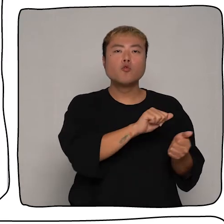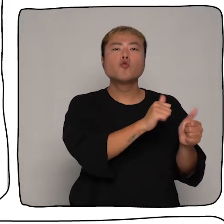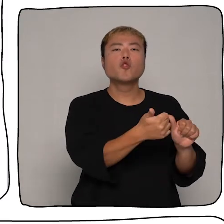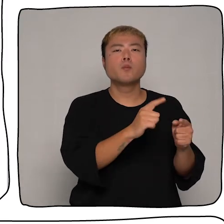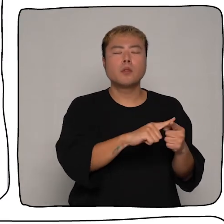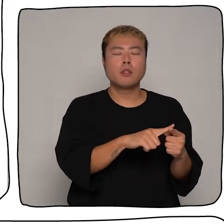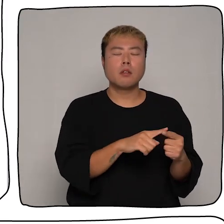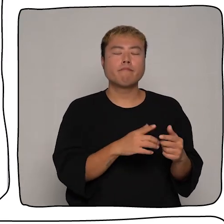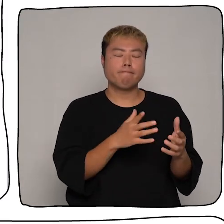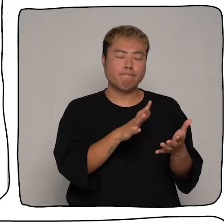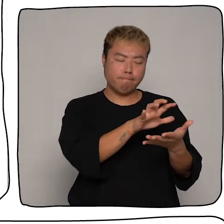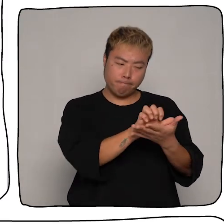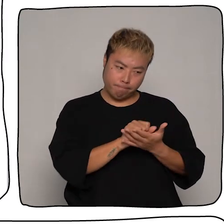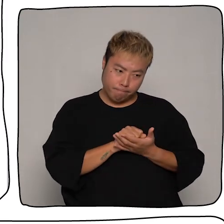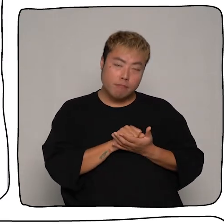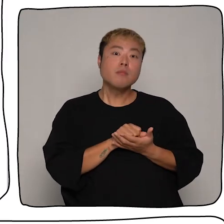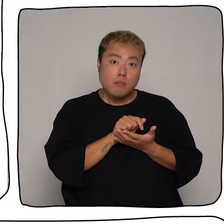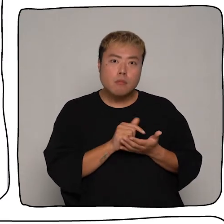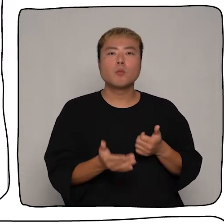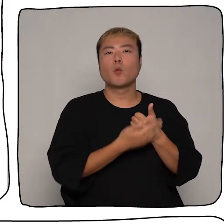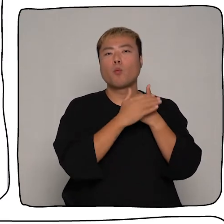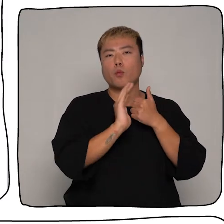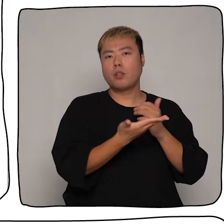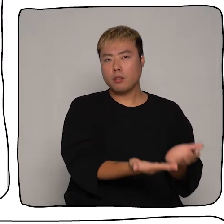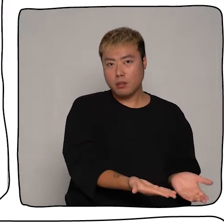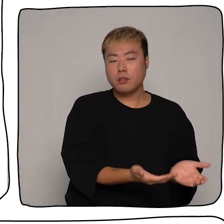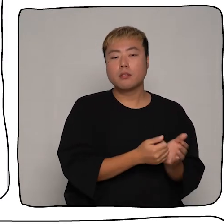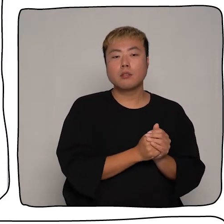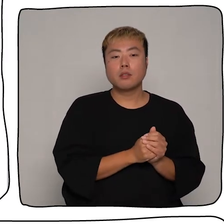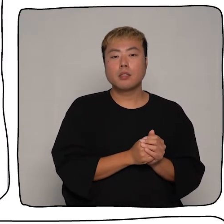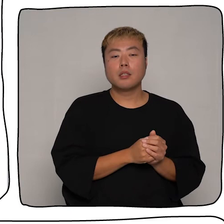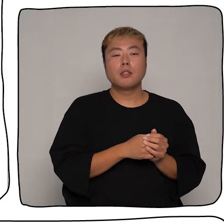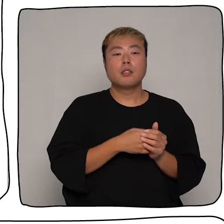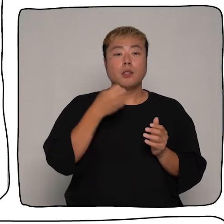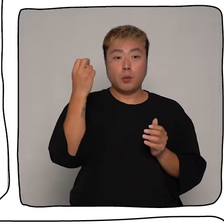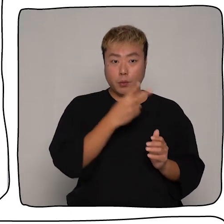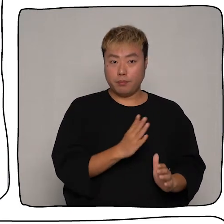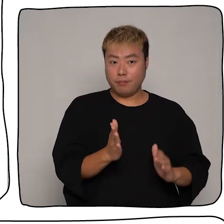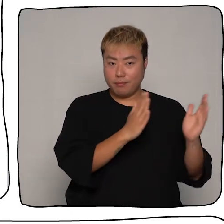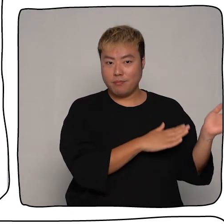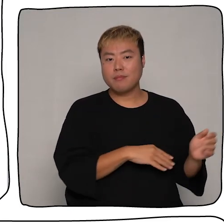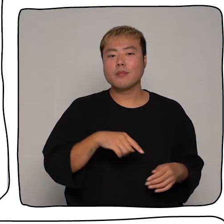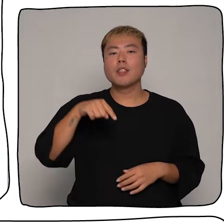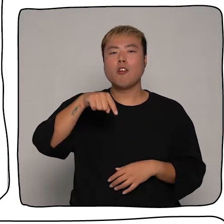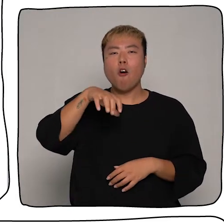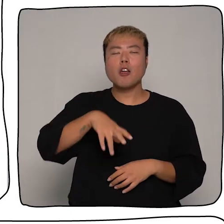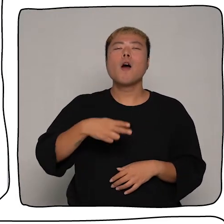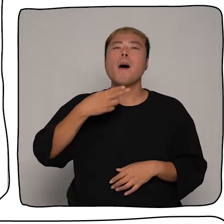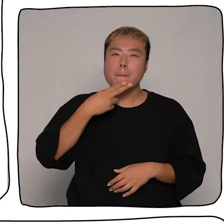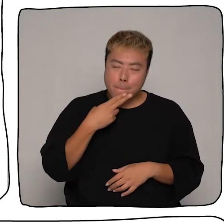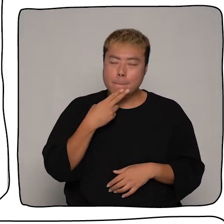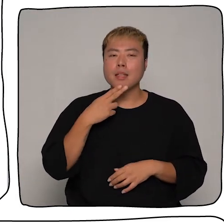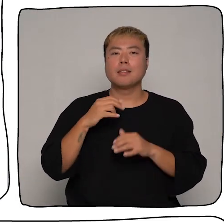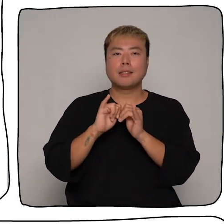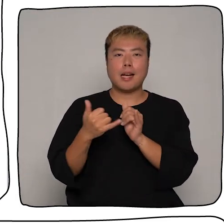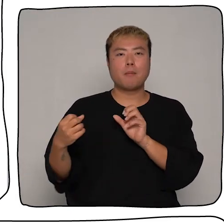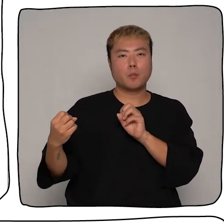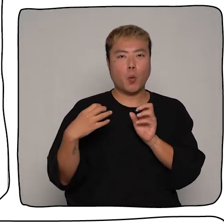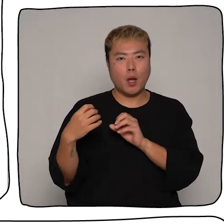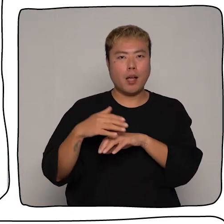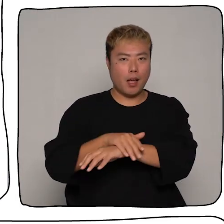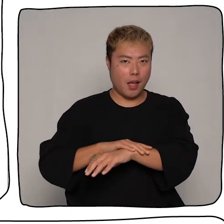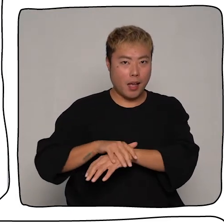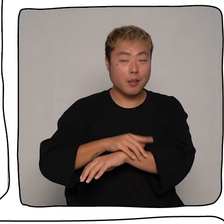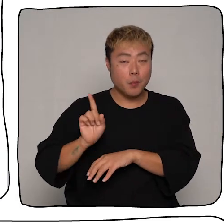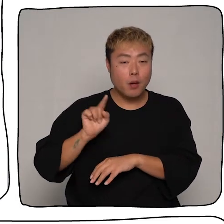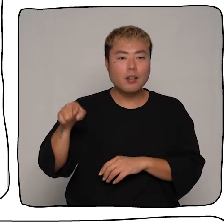death of someone close to you. And the second case of haptic communication